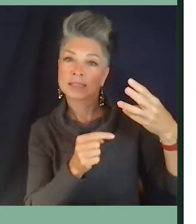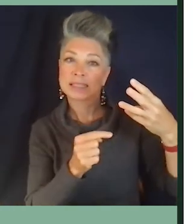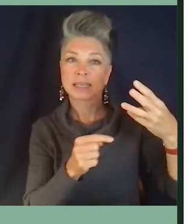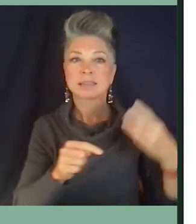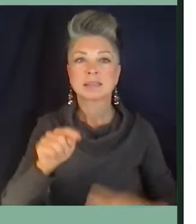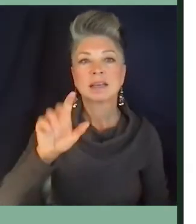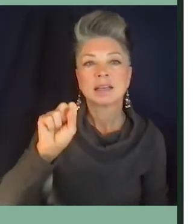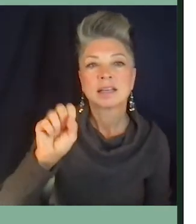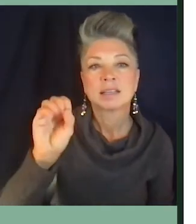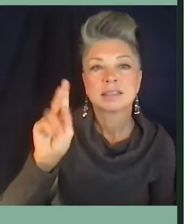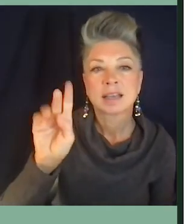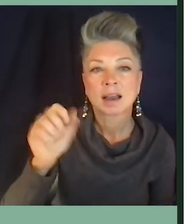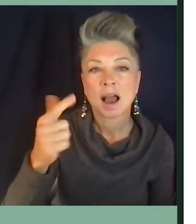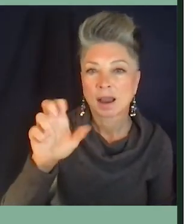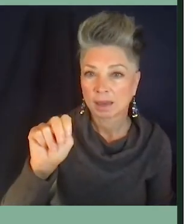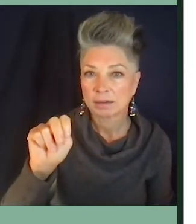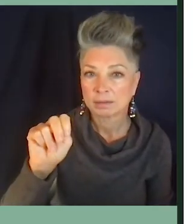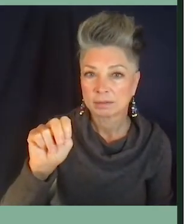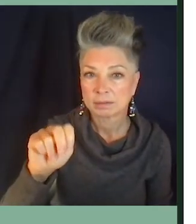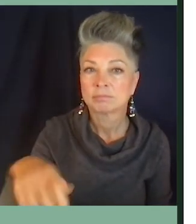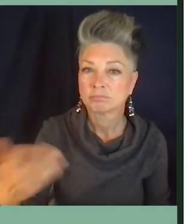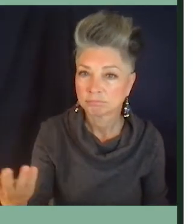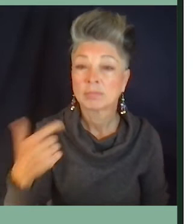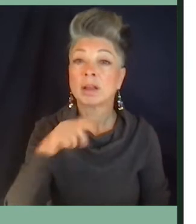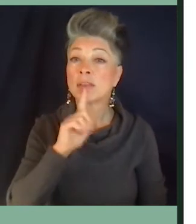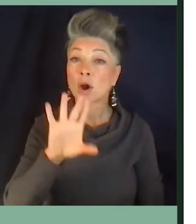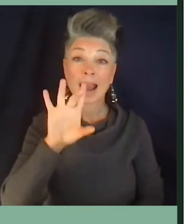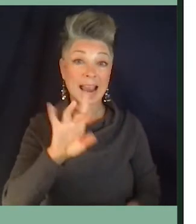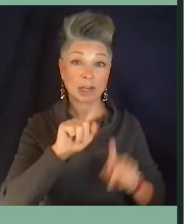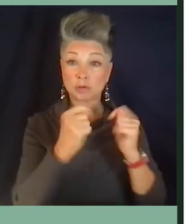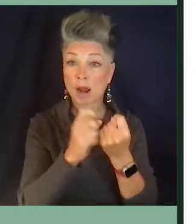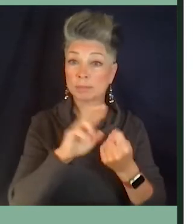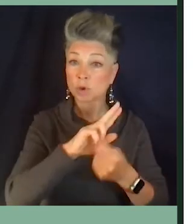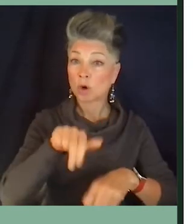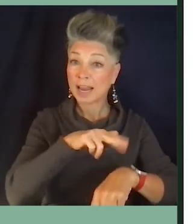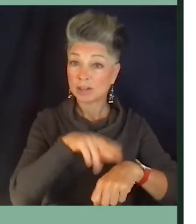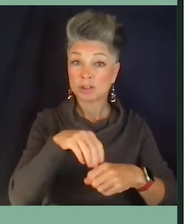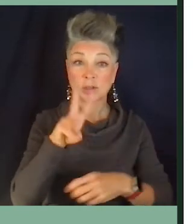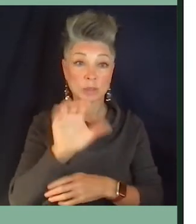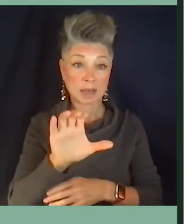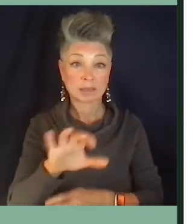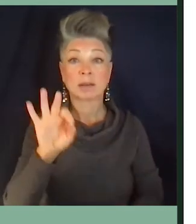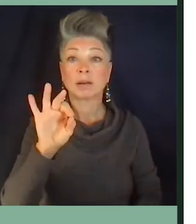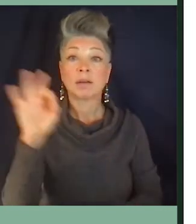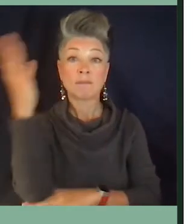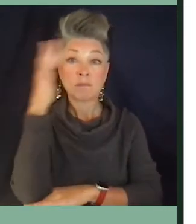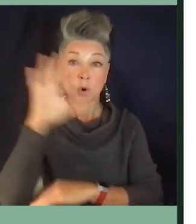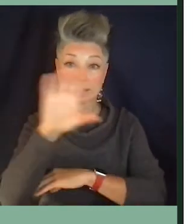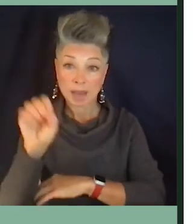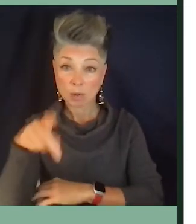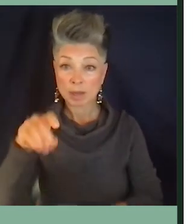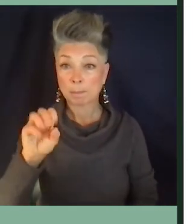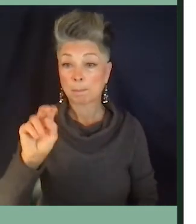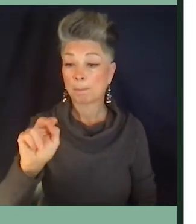from, and Sacaugan, Mole Lake. There are eight other tribes or nations in Wisconsin. Forest